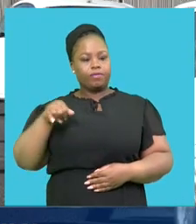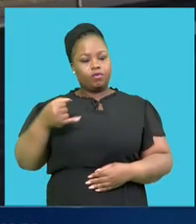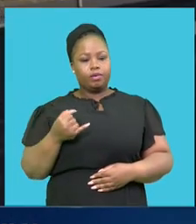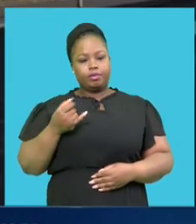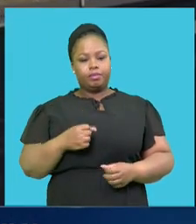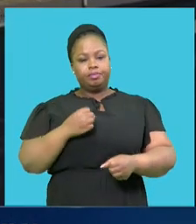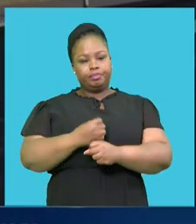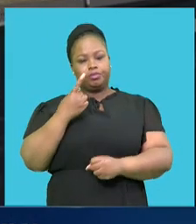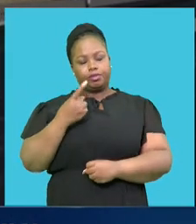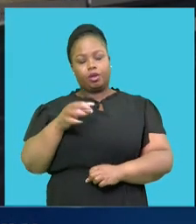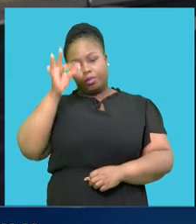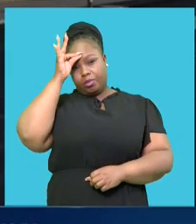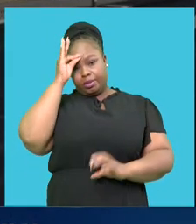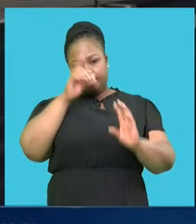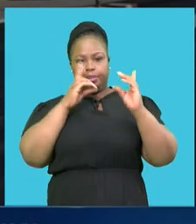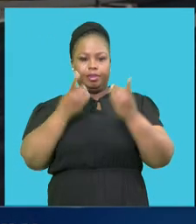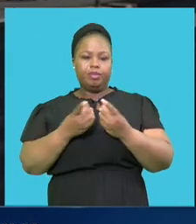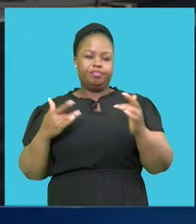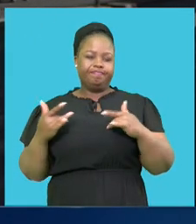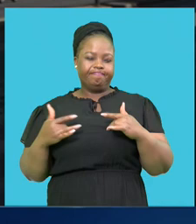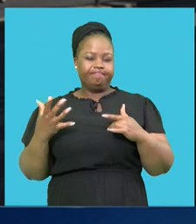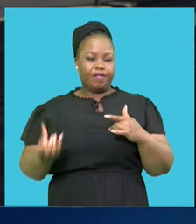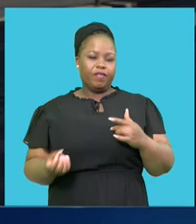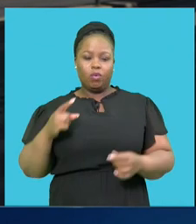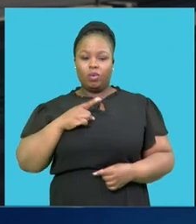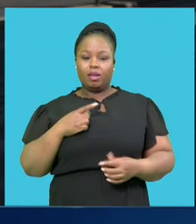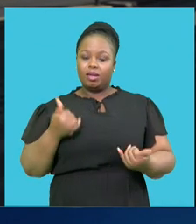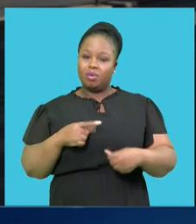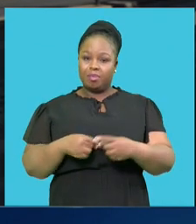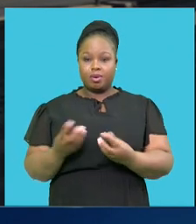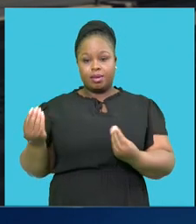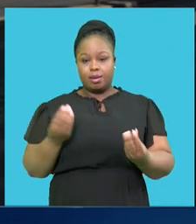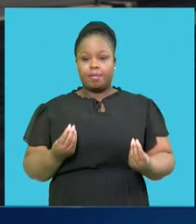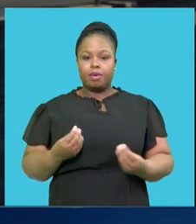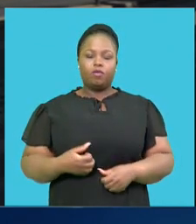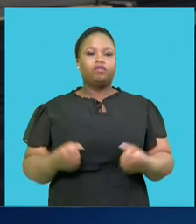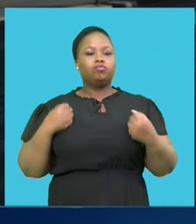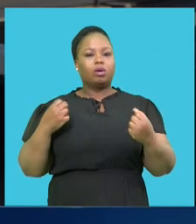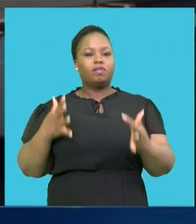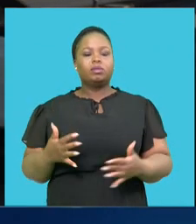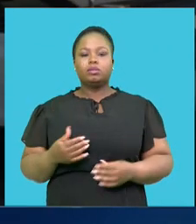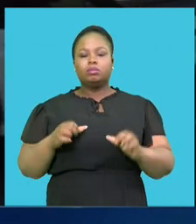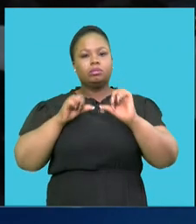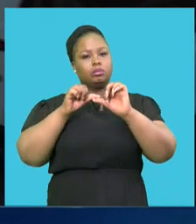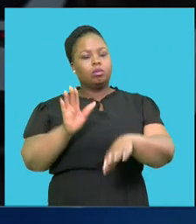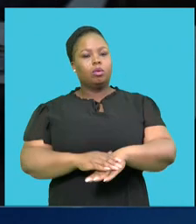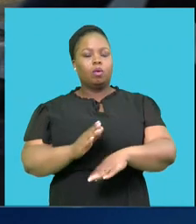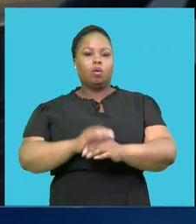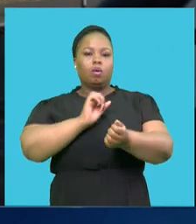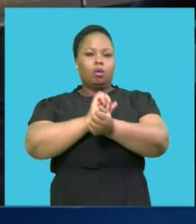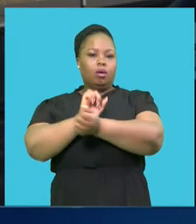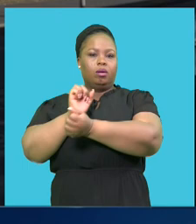Metropolitan Police Department is really concerned regarding the number of motorists who are continuously being arrested